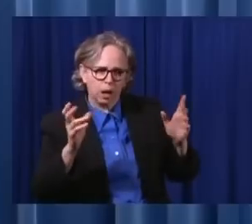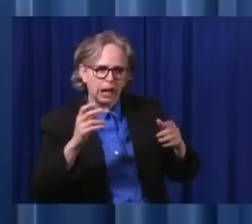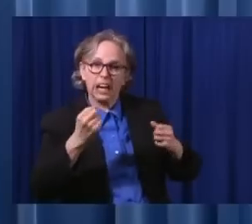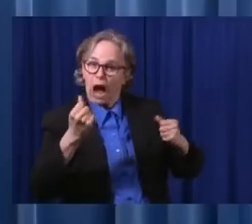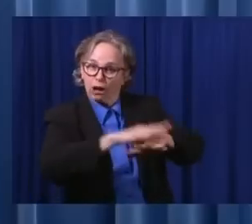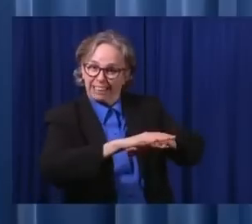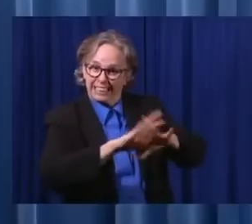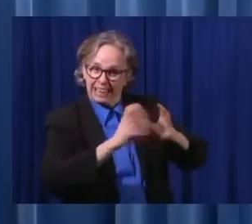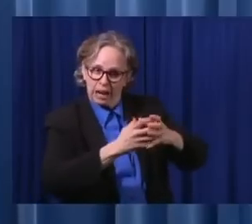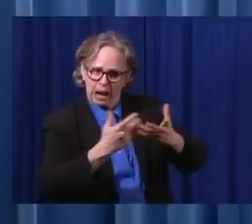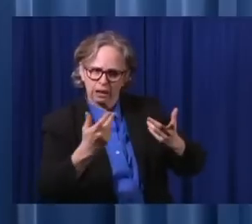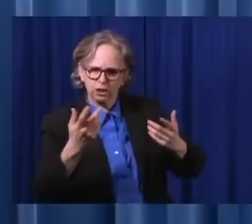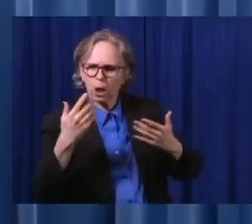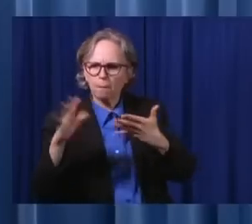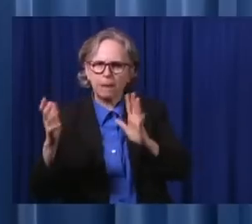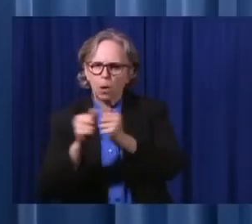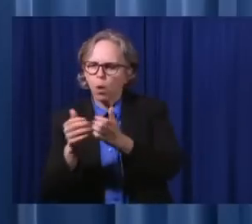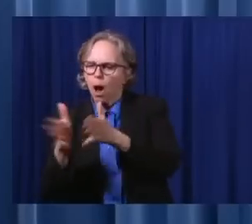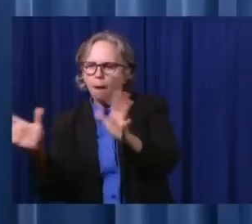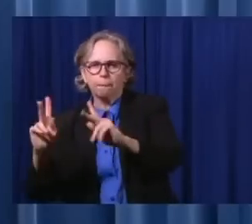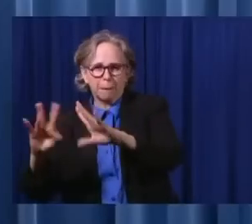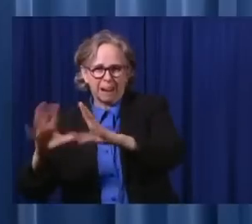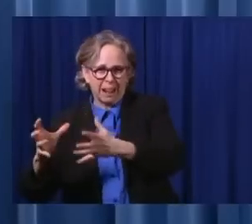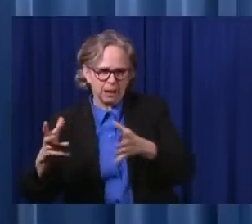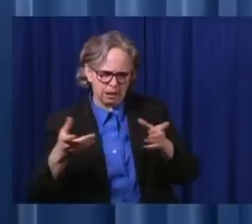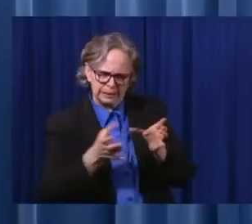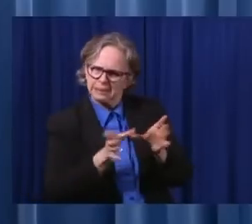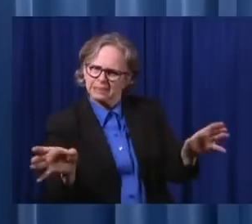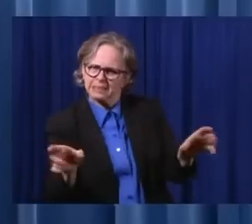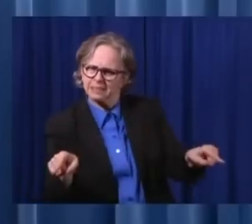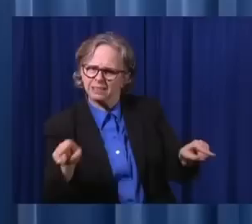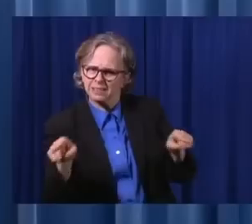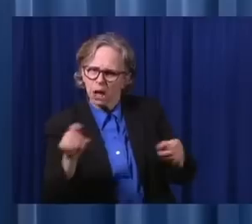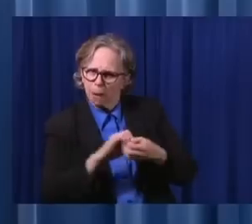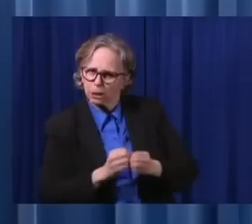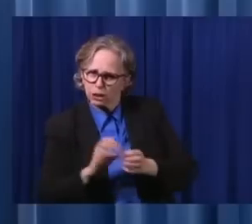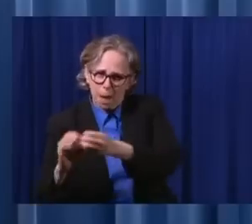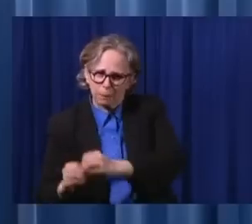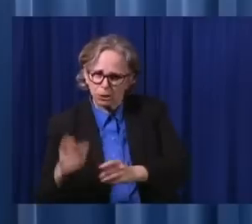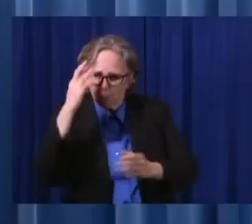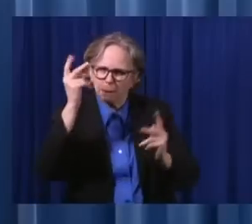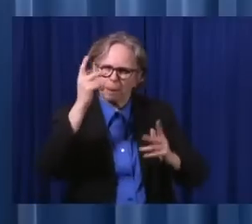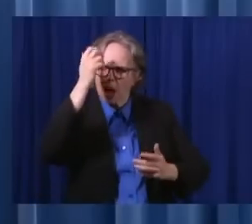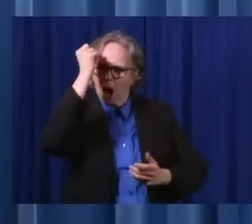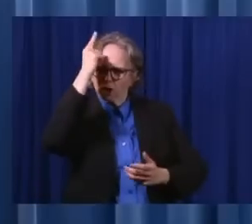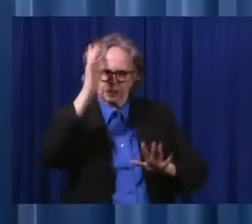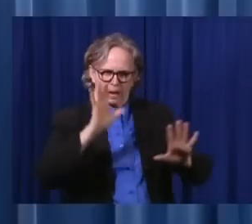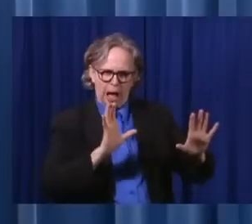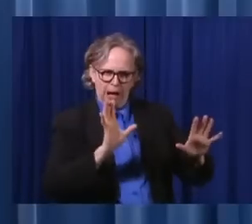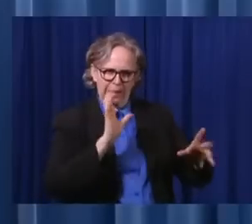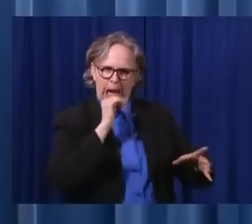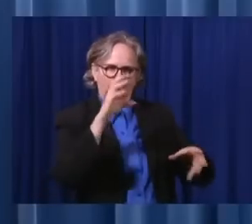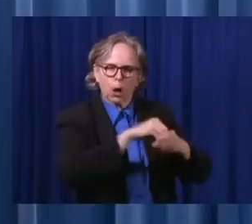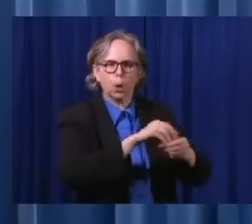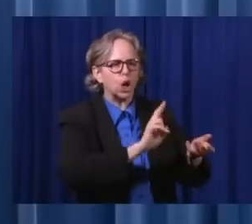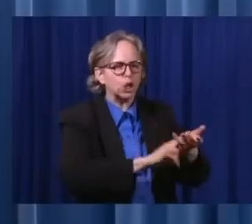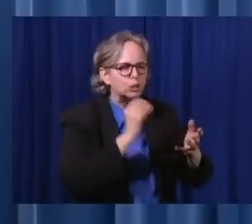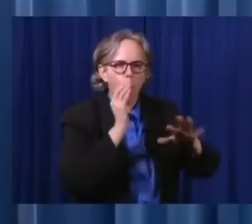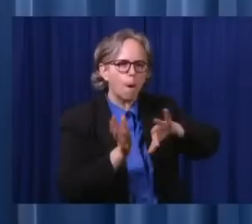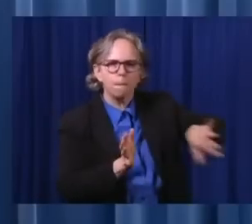general population has a real accurate indication of what the spread is outside of places like congregate settings where it's